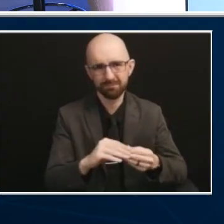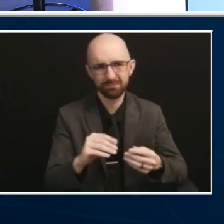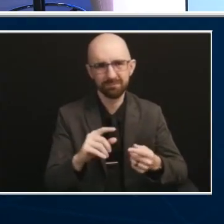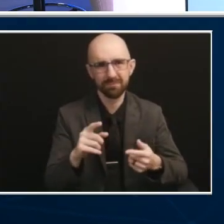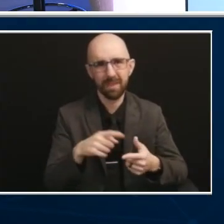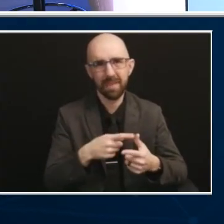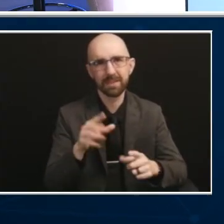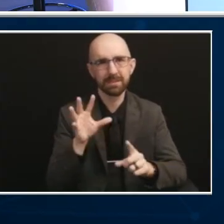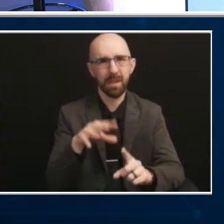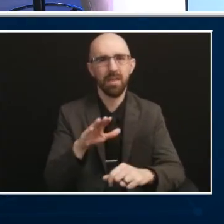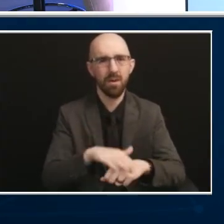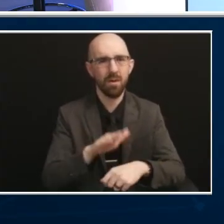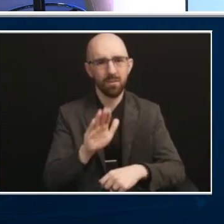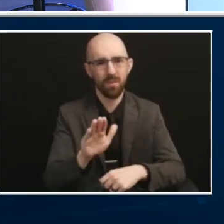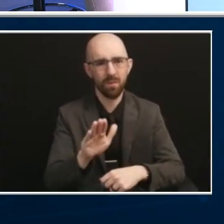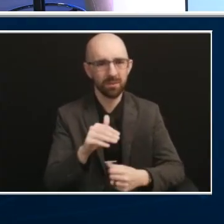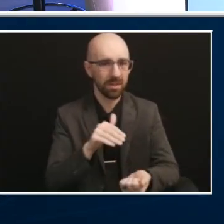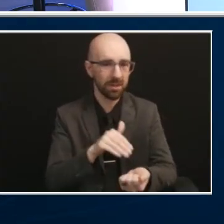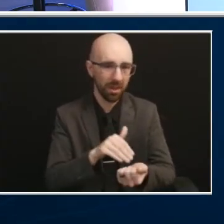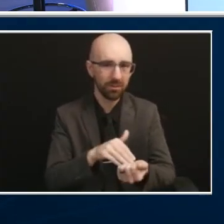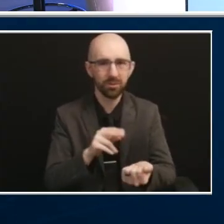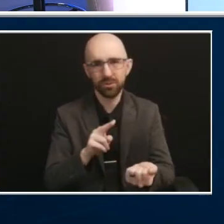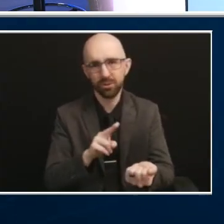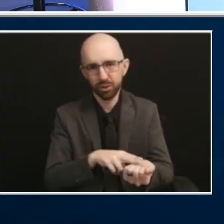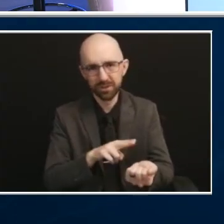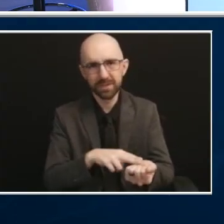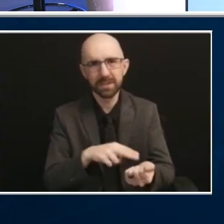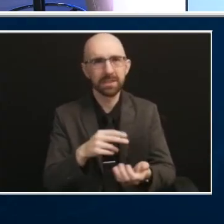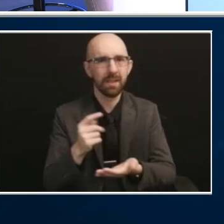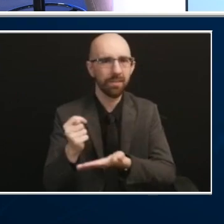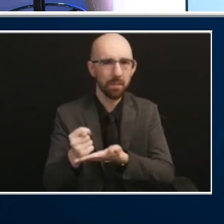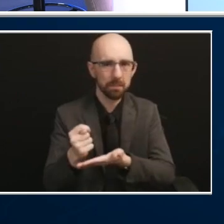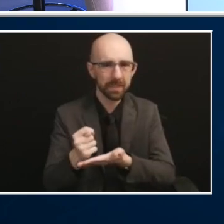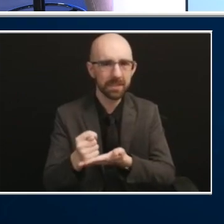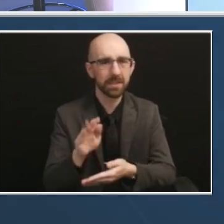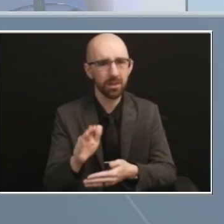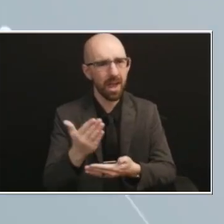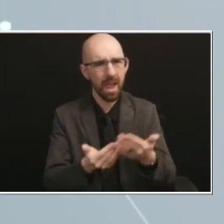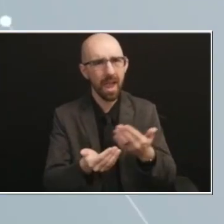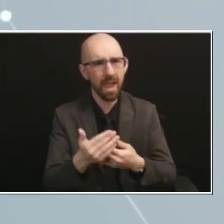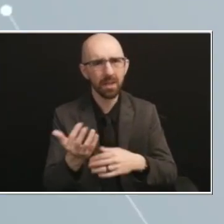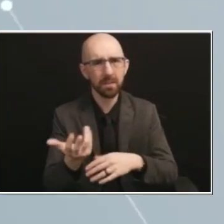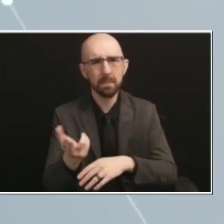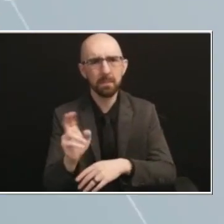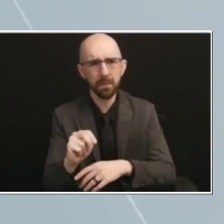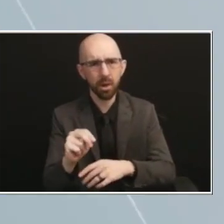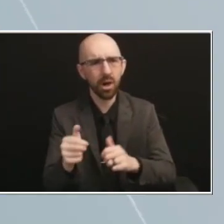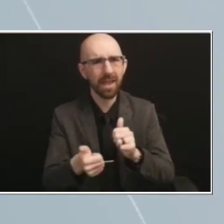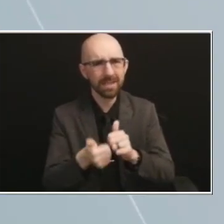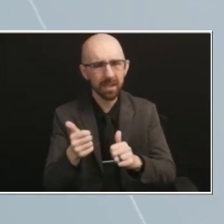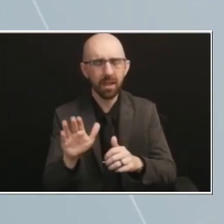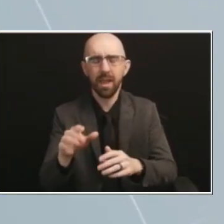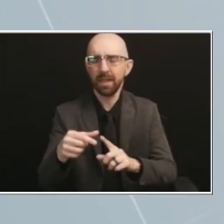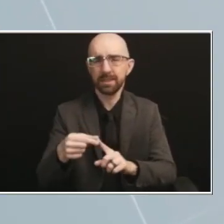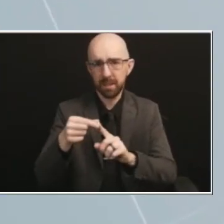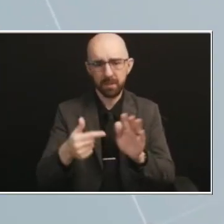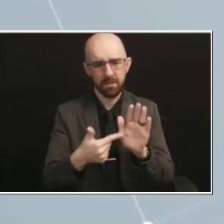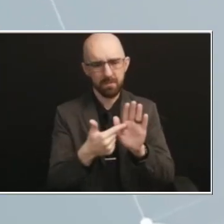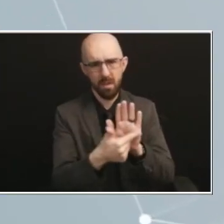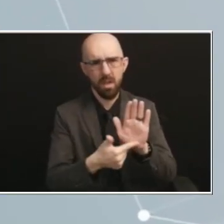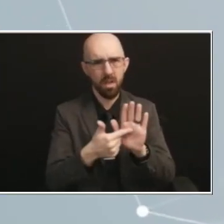your doctors and your nurses and your therapists. Your hands were burned everywhere except the palms. What's your range of motion